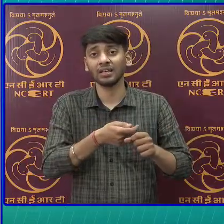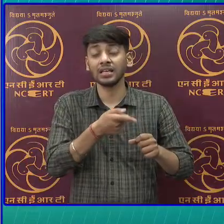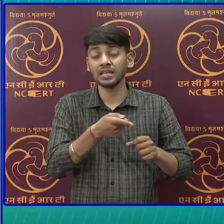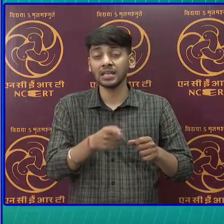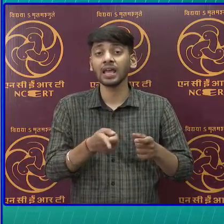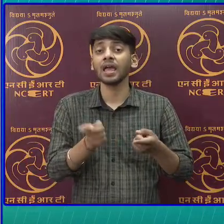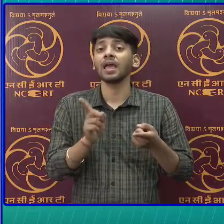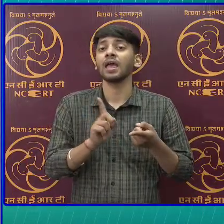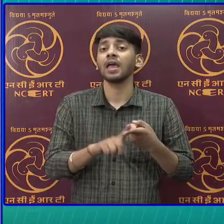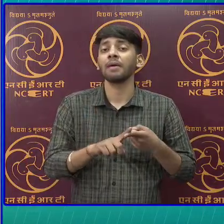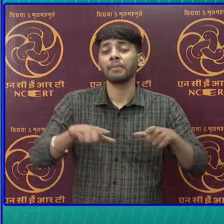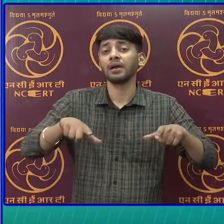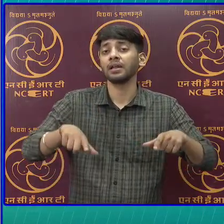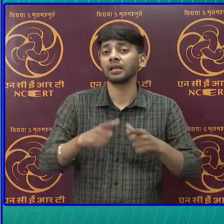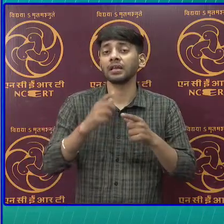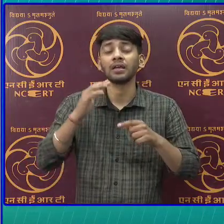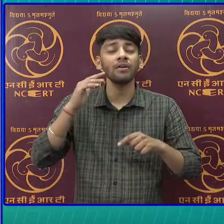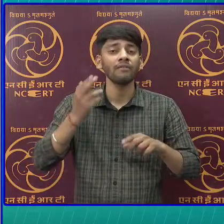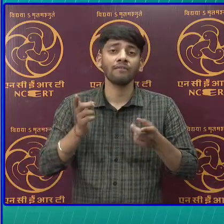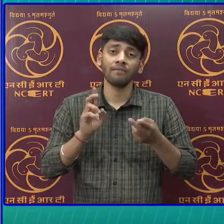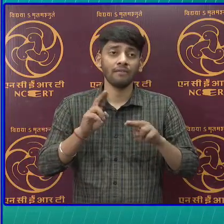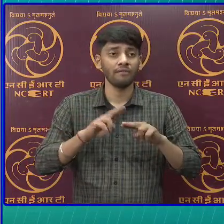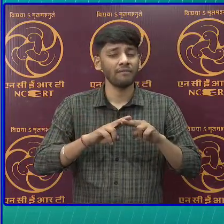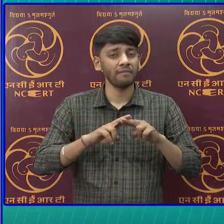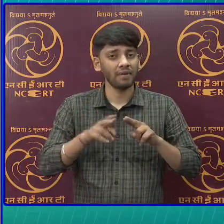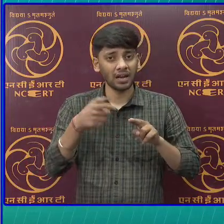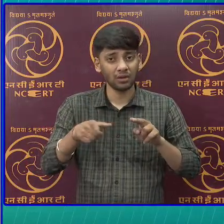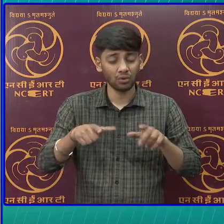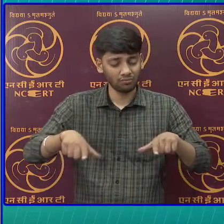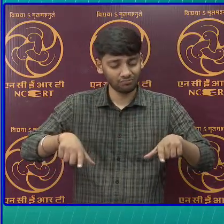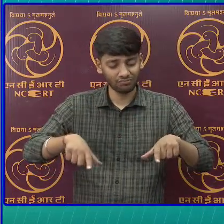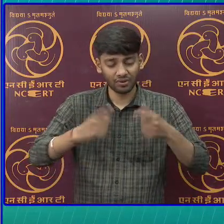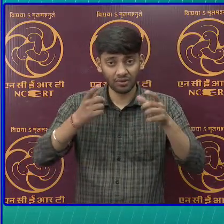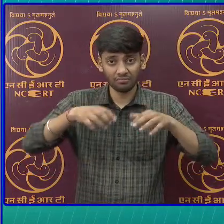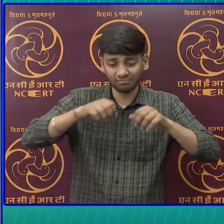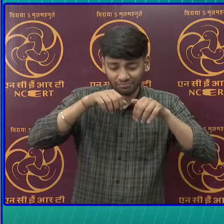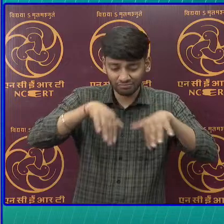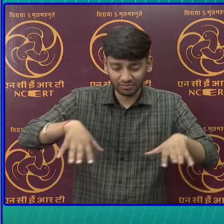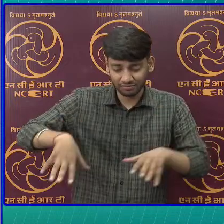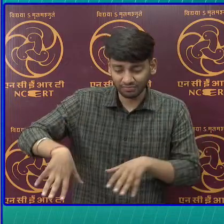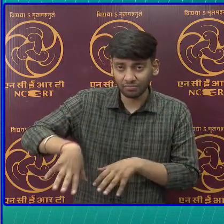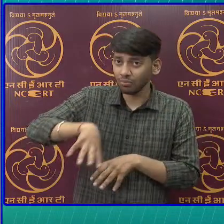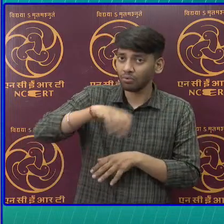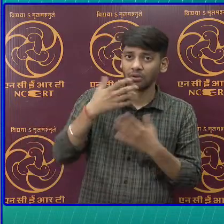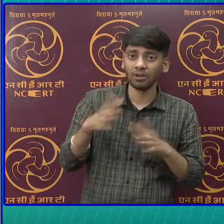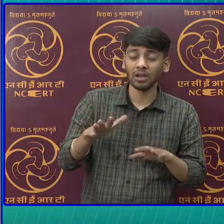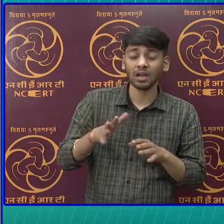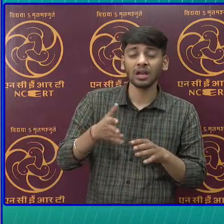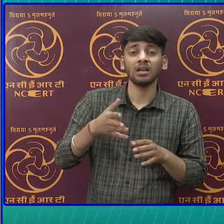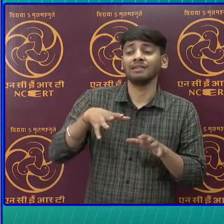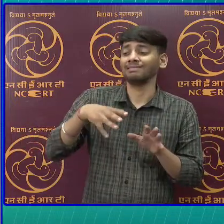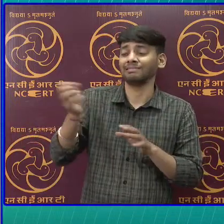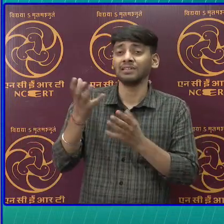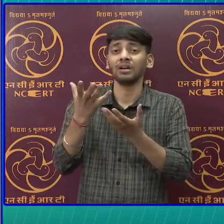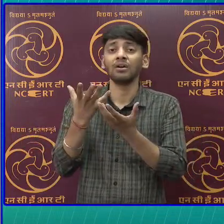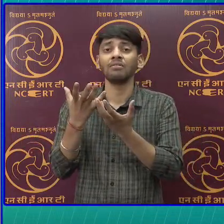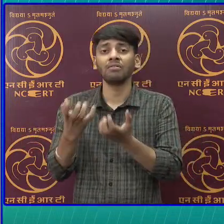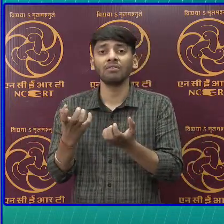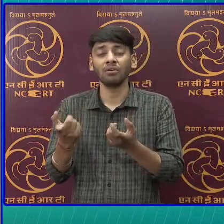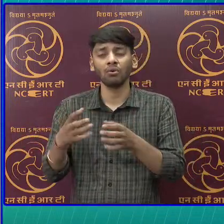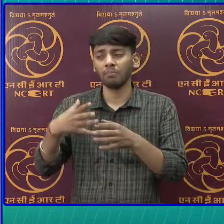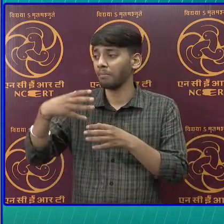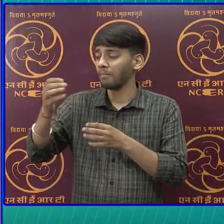happen finally once you uprooted the tree and once you let the roots dry out in